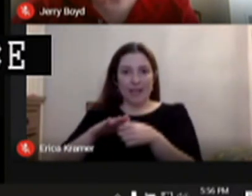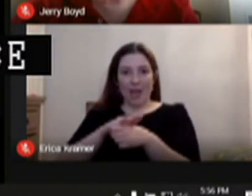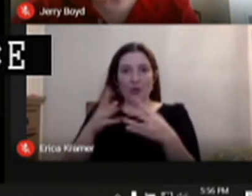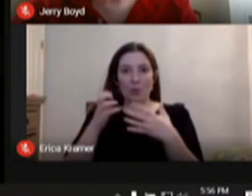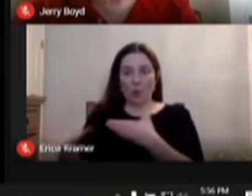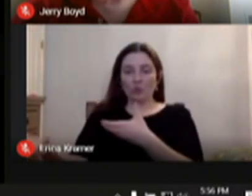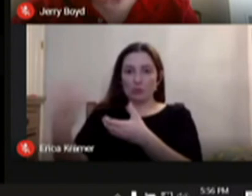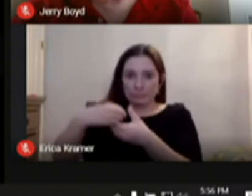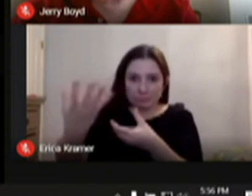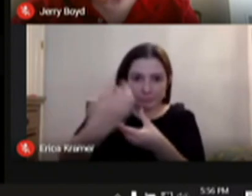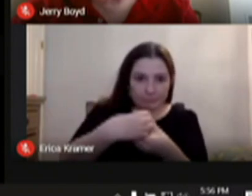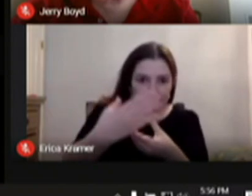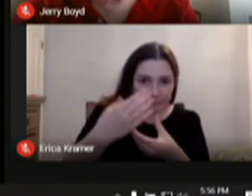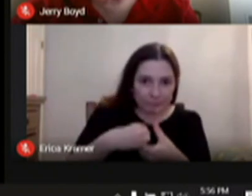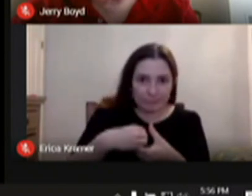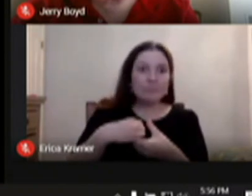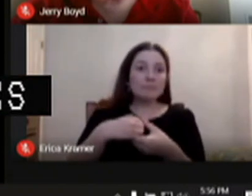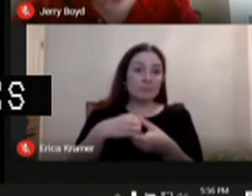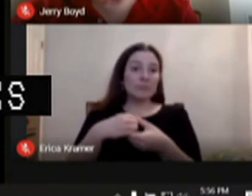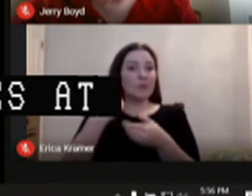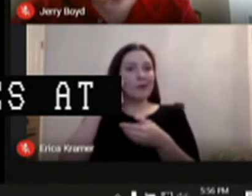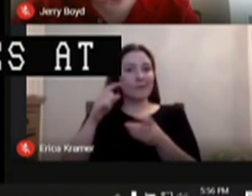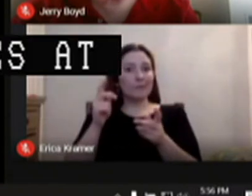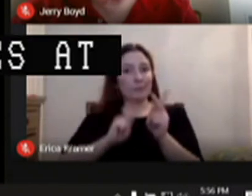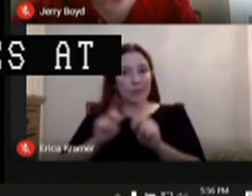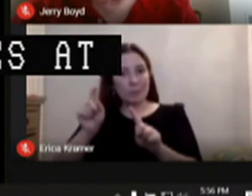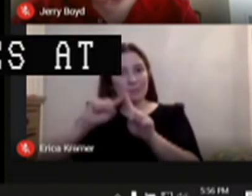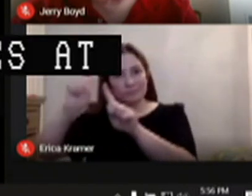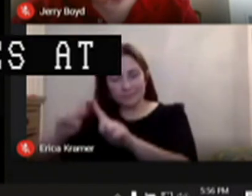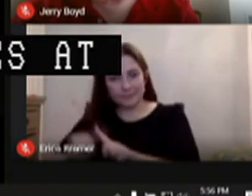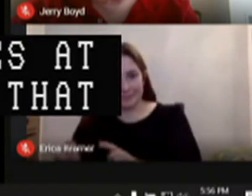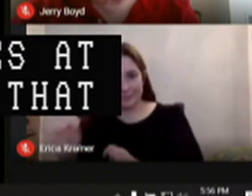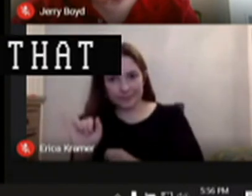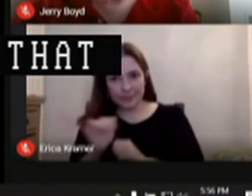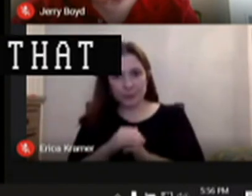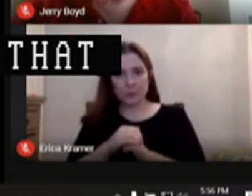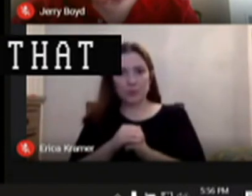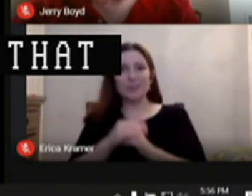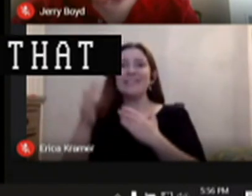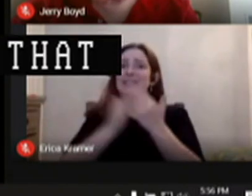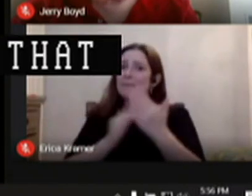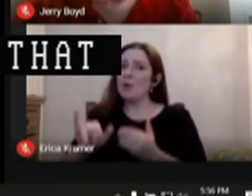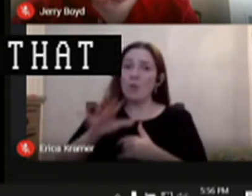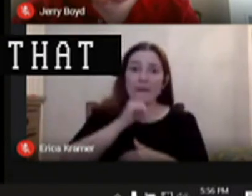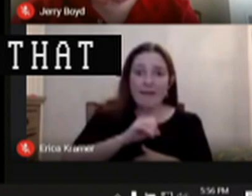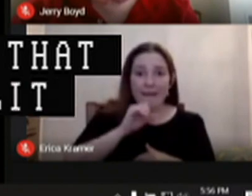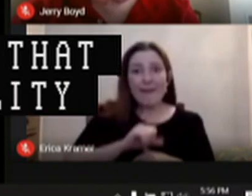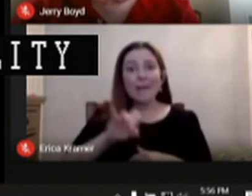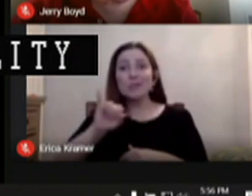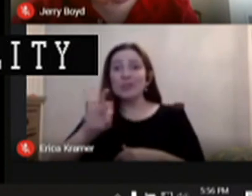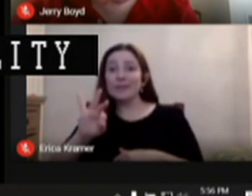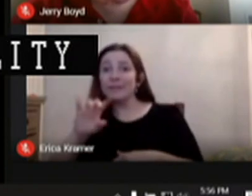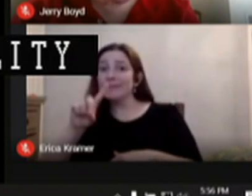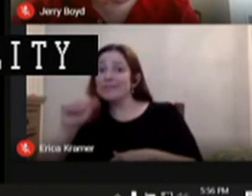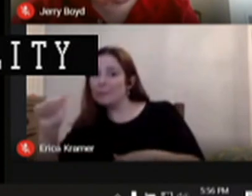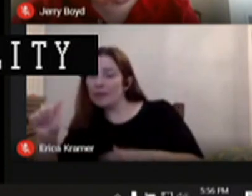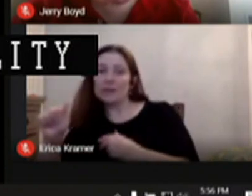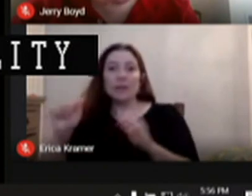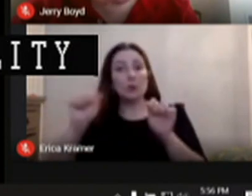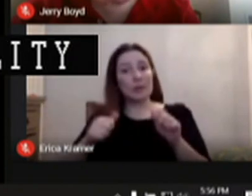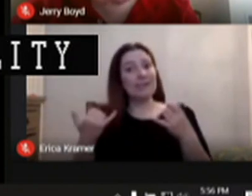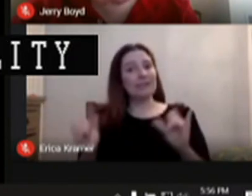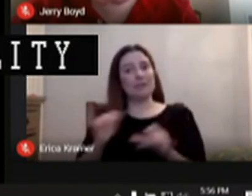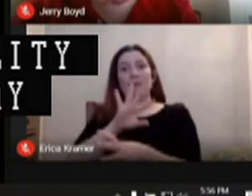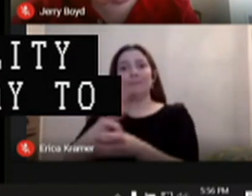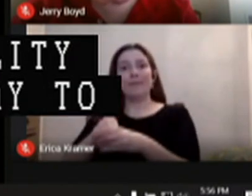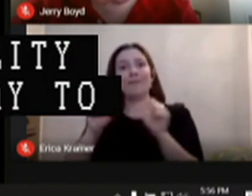and challenges at different levels to ensure that no matter your age and ability, you have a way to play and a way to engage on the plaza.